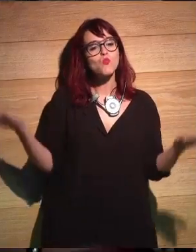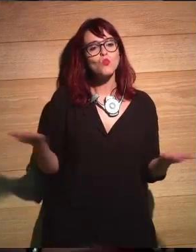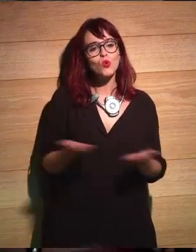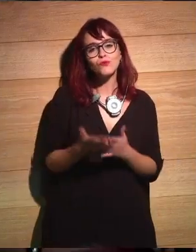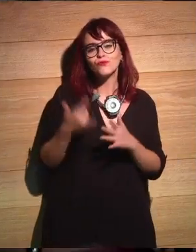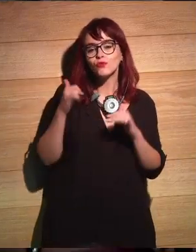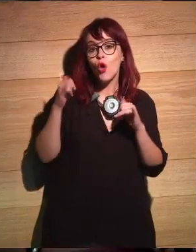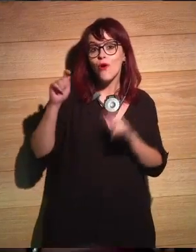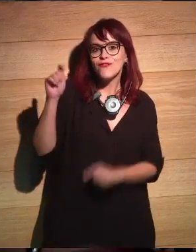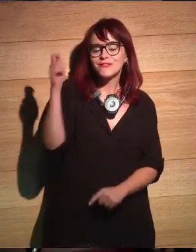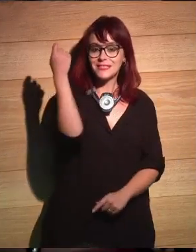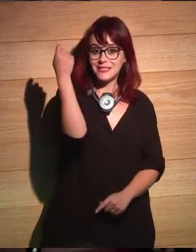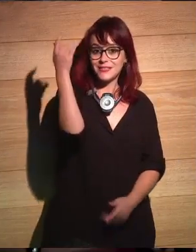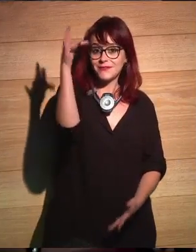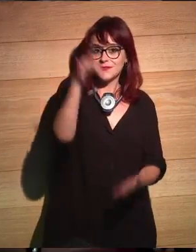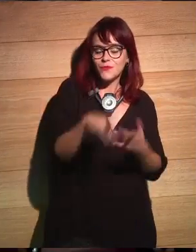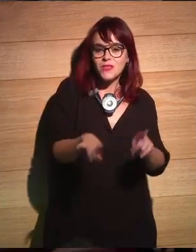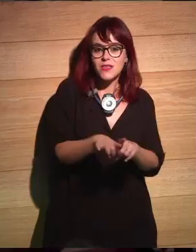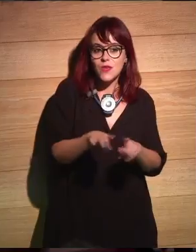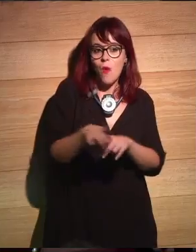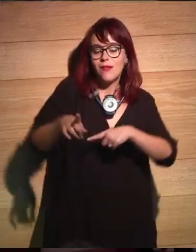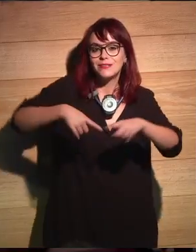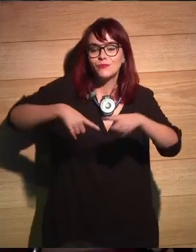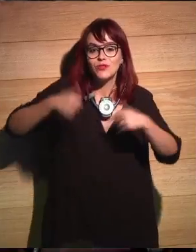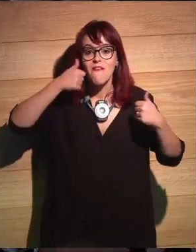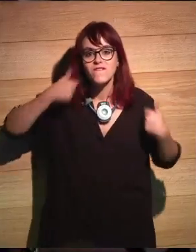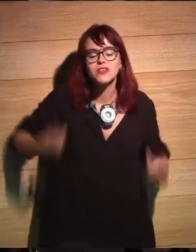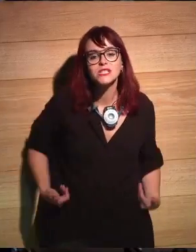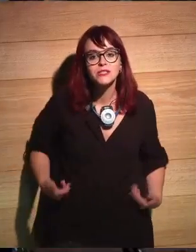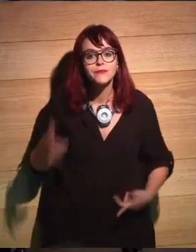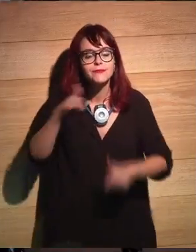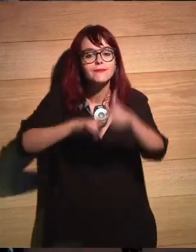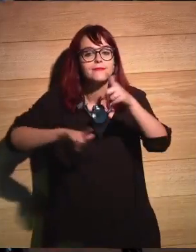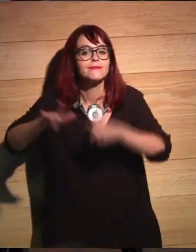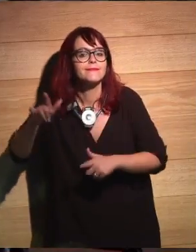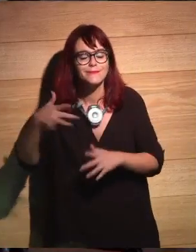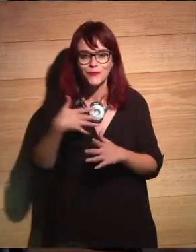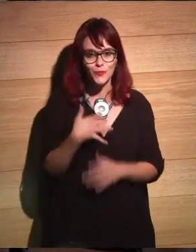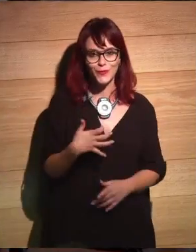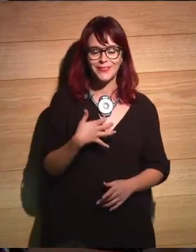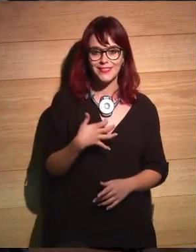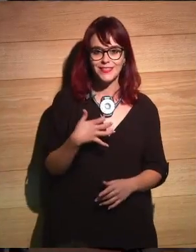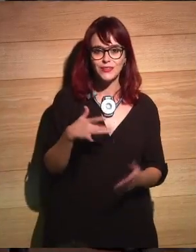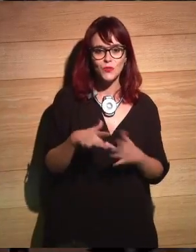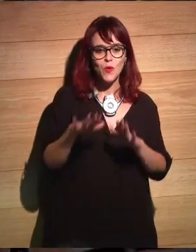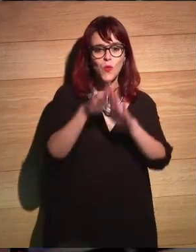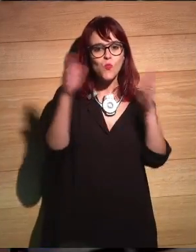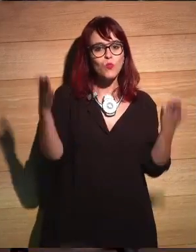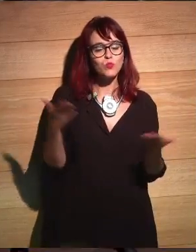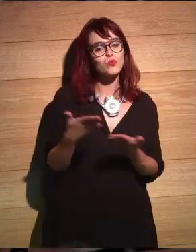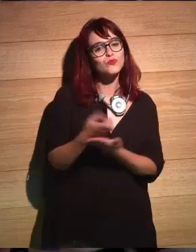travel to a world that you cannot reach through a physical transportation. I